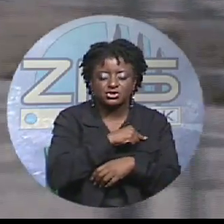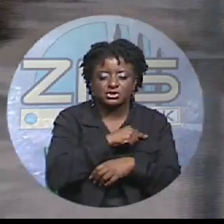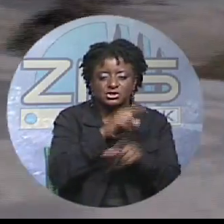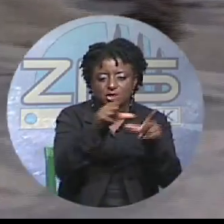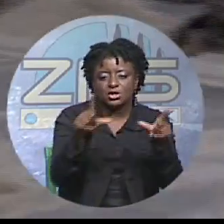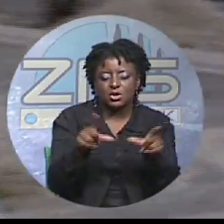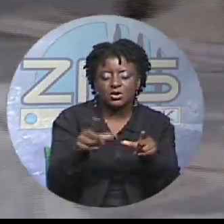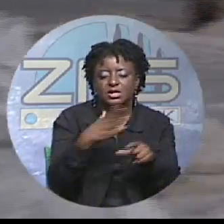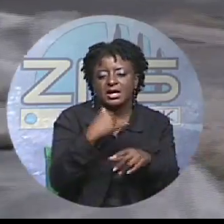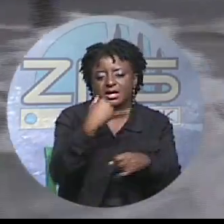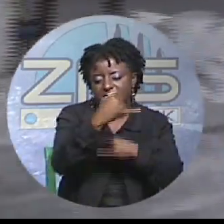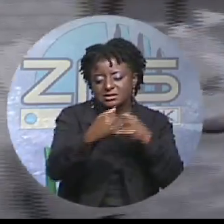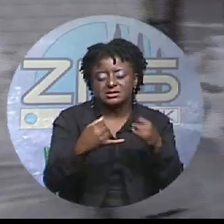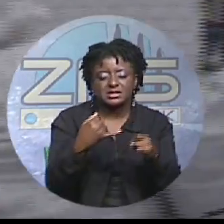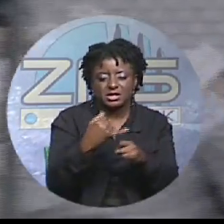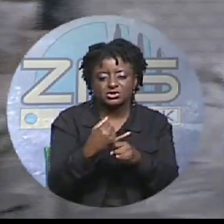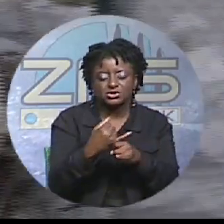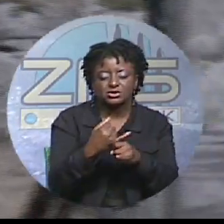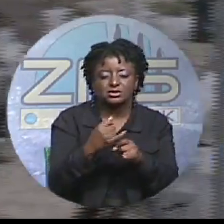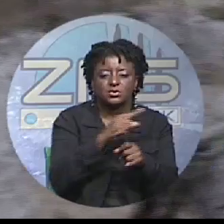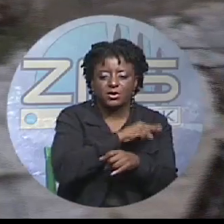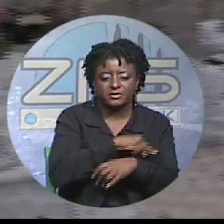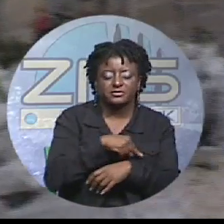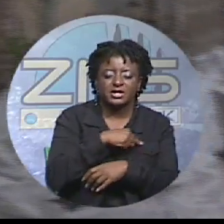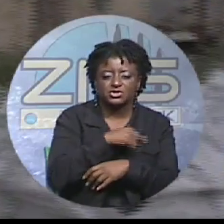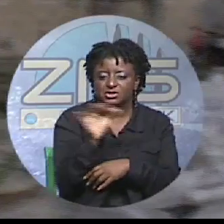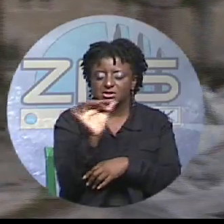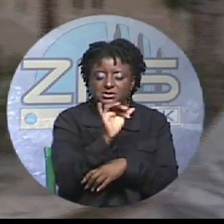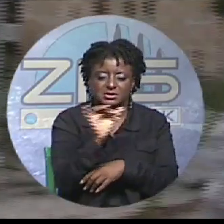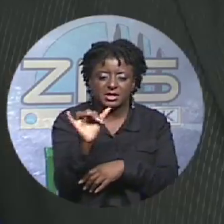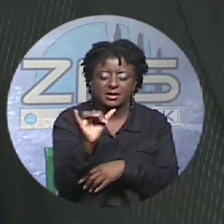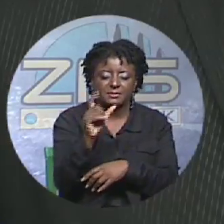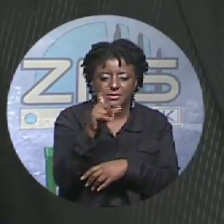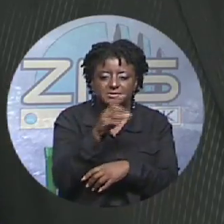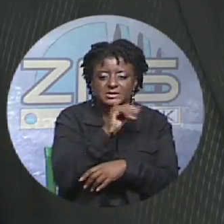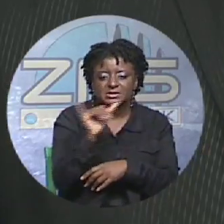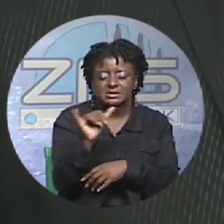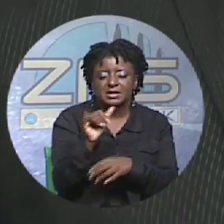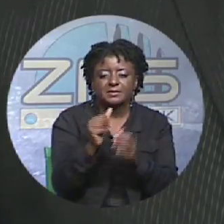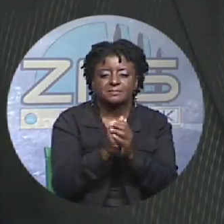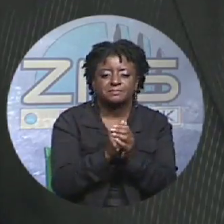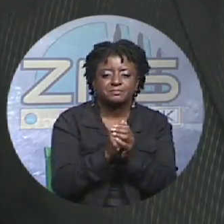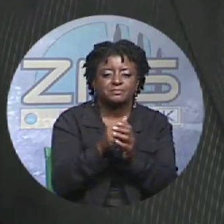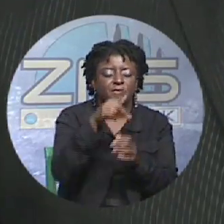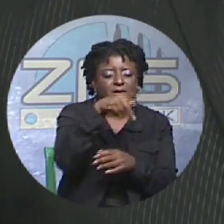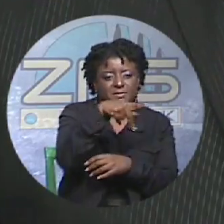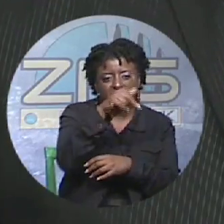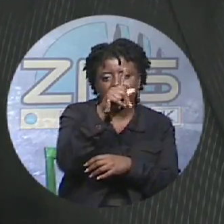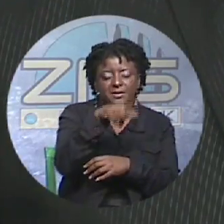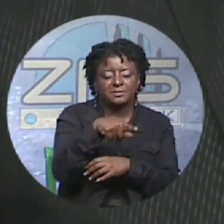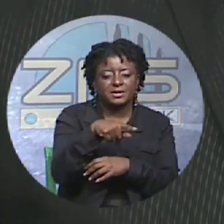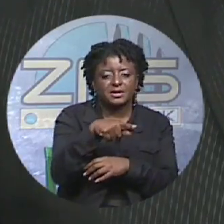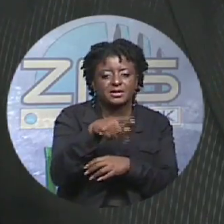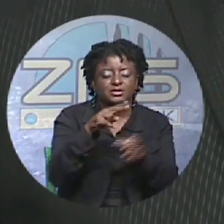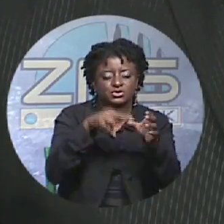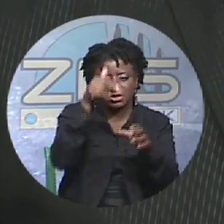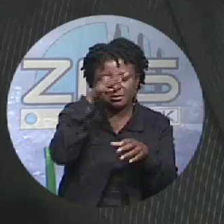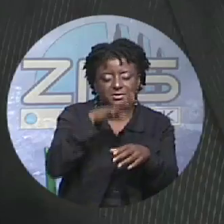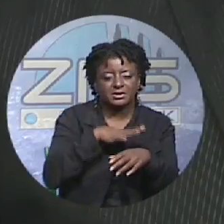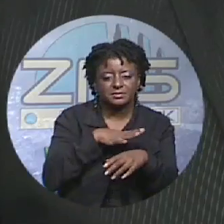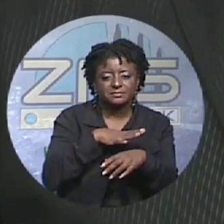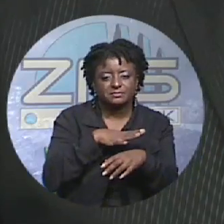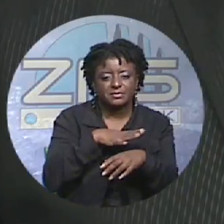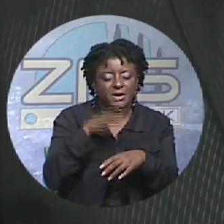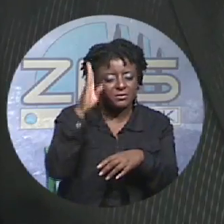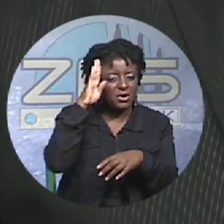and internationally. C.S. Adderley, ZNS Network News. Progressive Liberal Party Chairman Bradley Roberts says the mediation